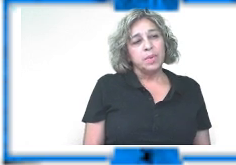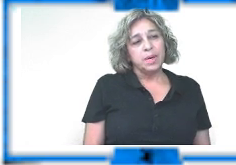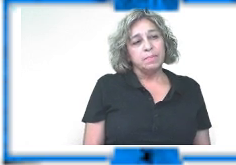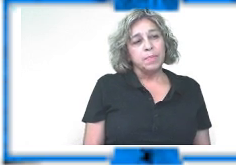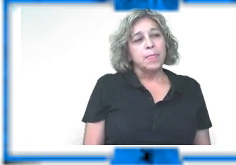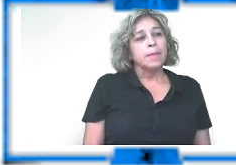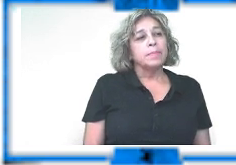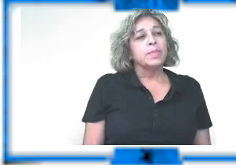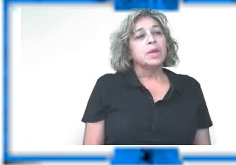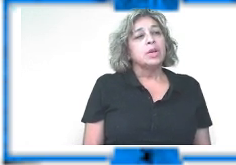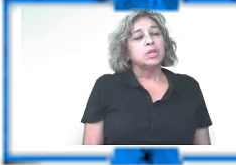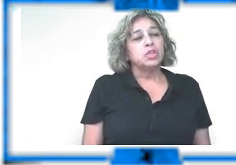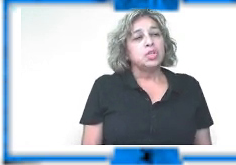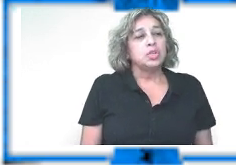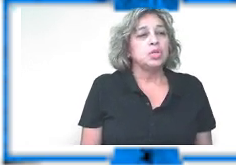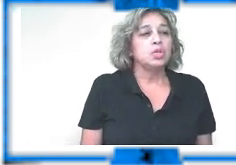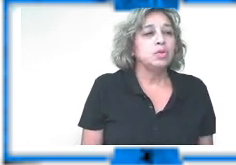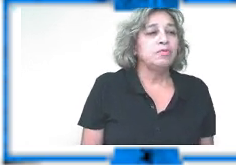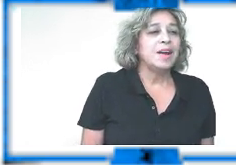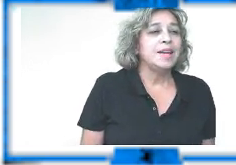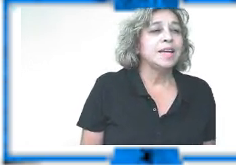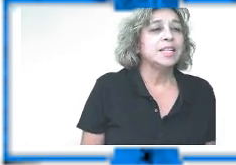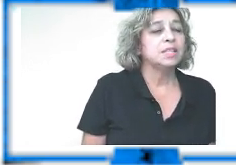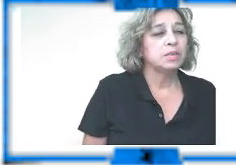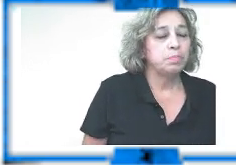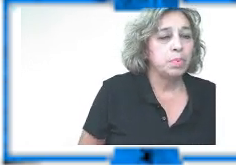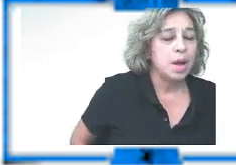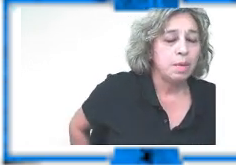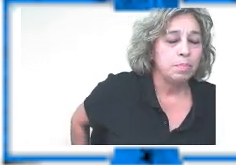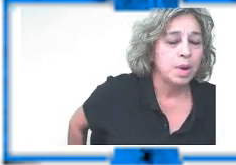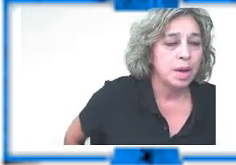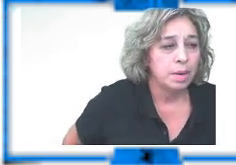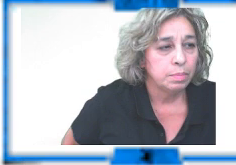number one, to fight against